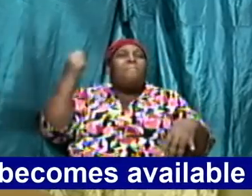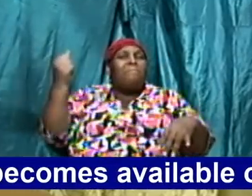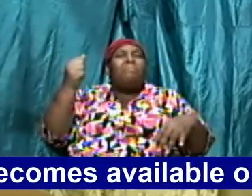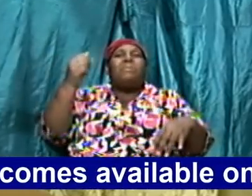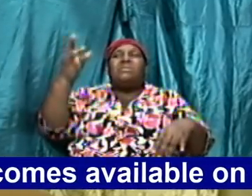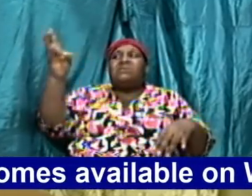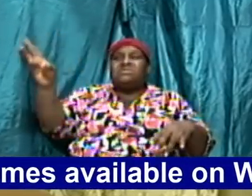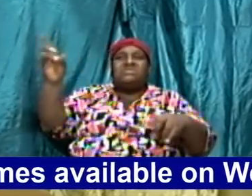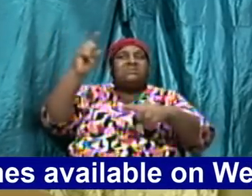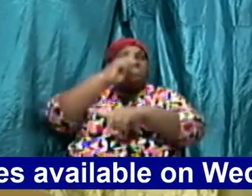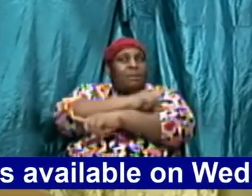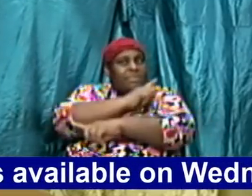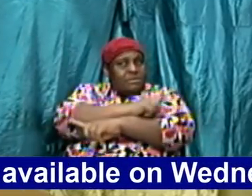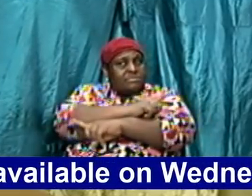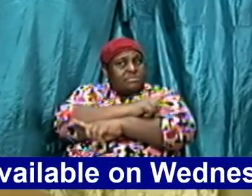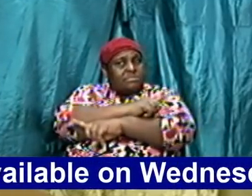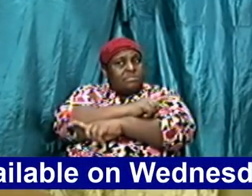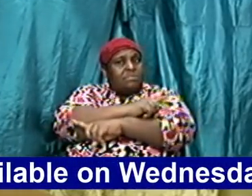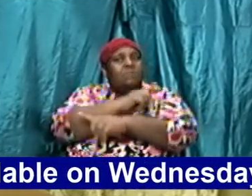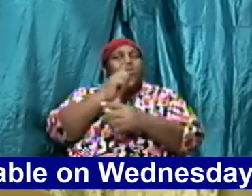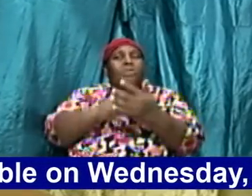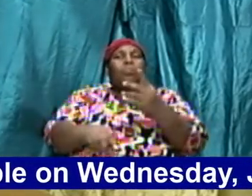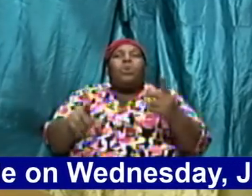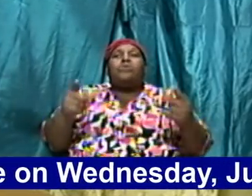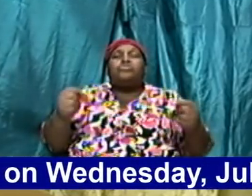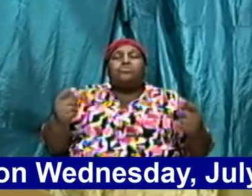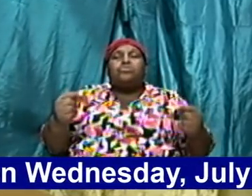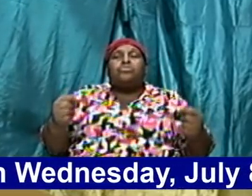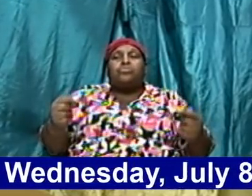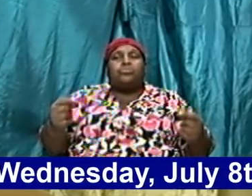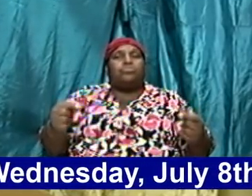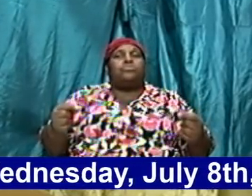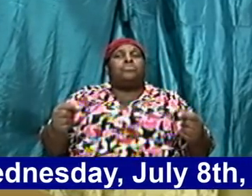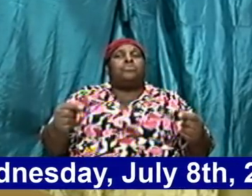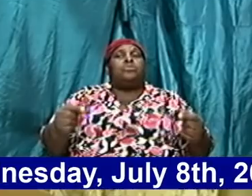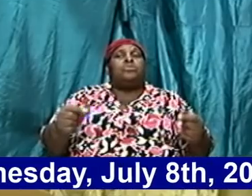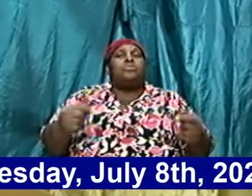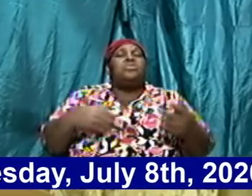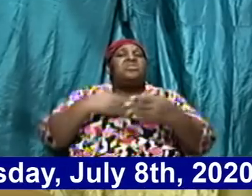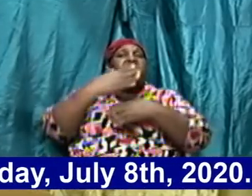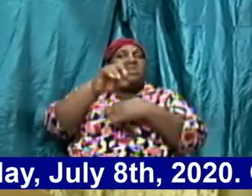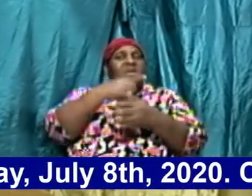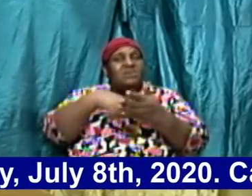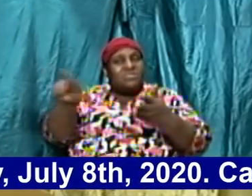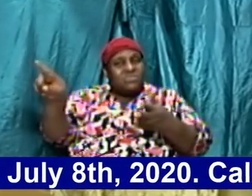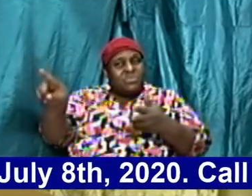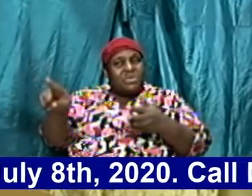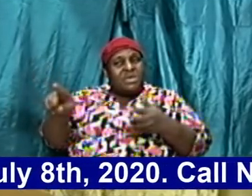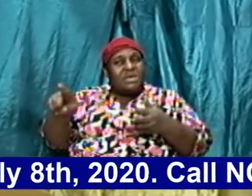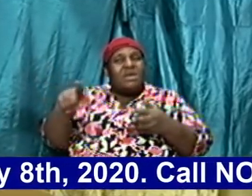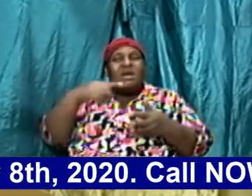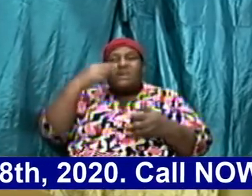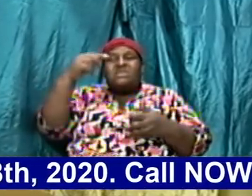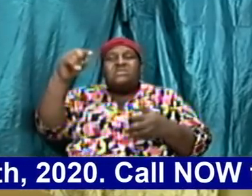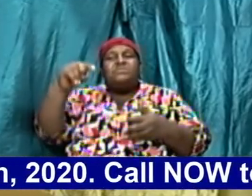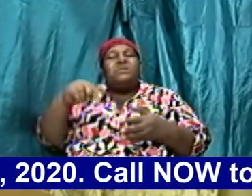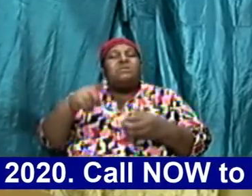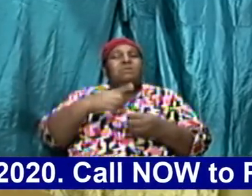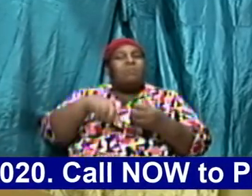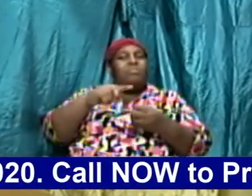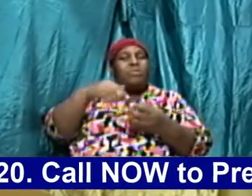Sabbath. And what we're going to do, men and brethren, next week when we jump into the New Testament, we have set a